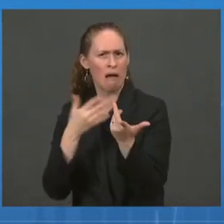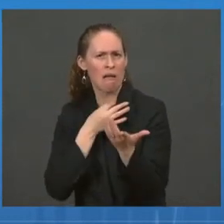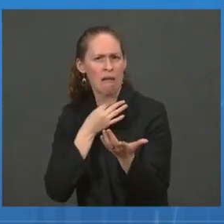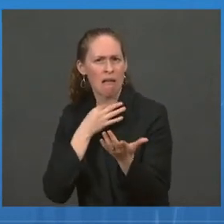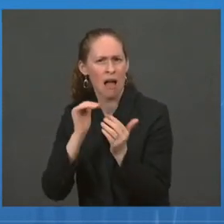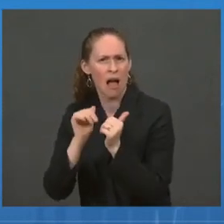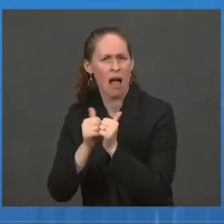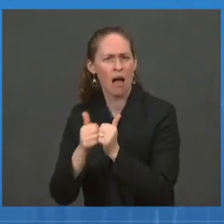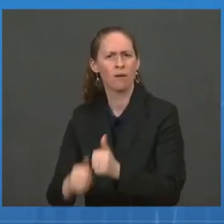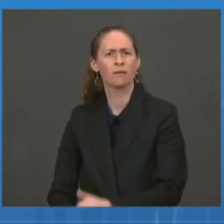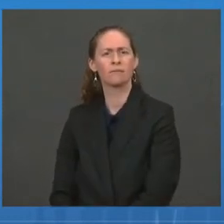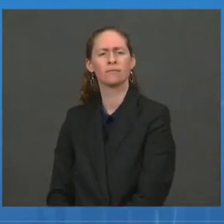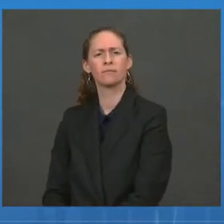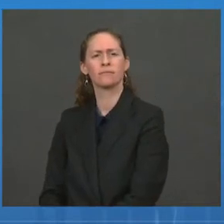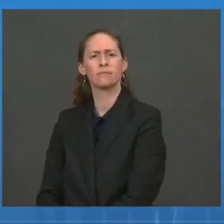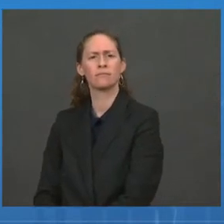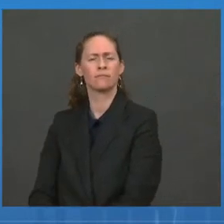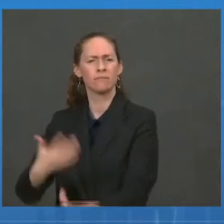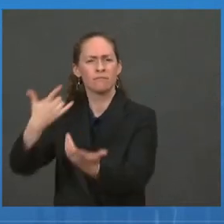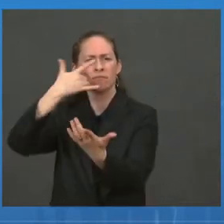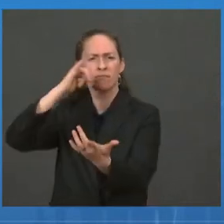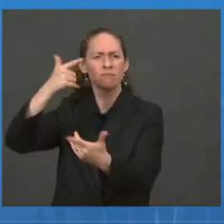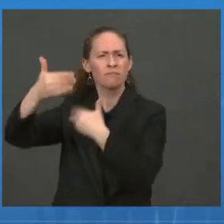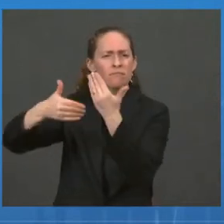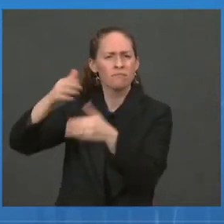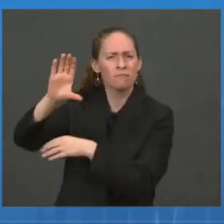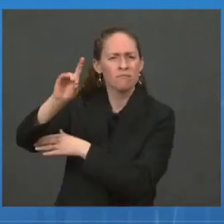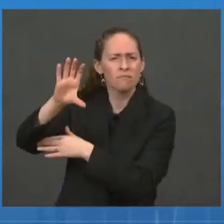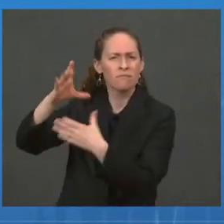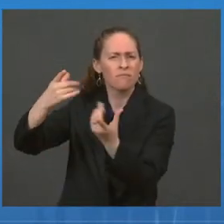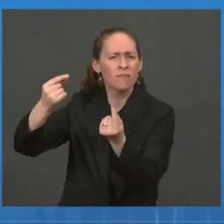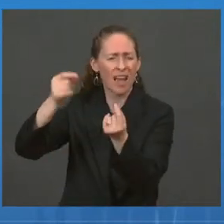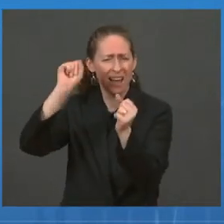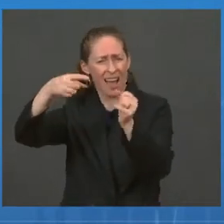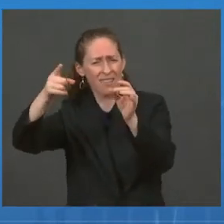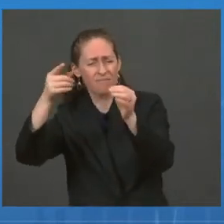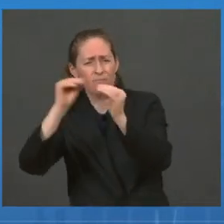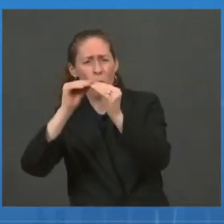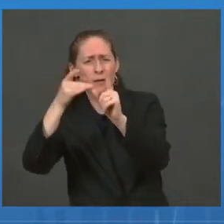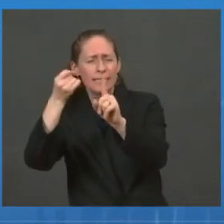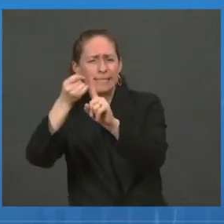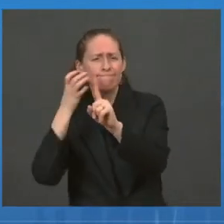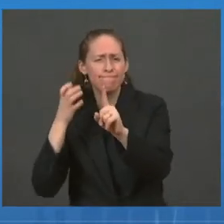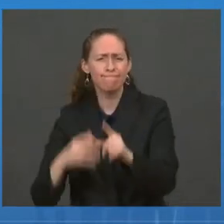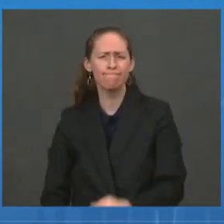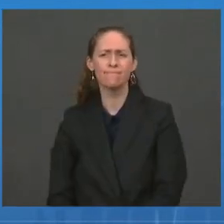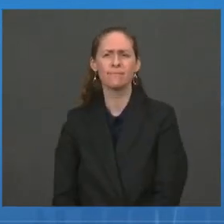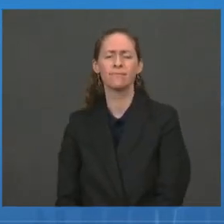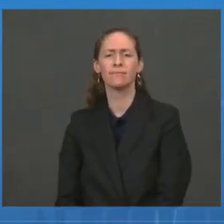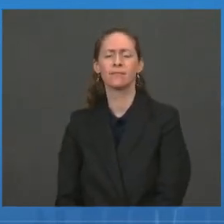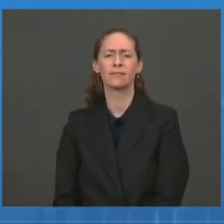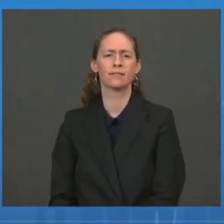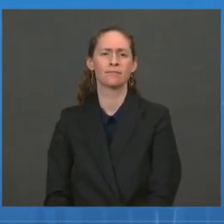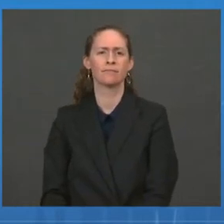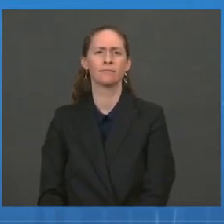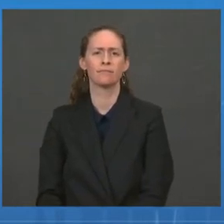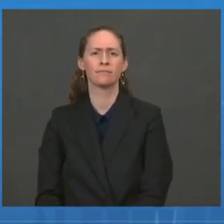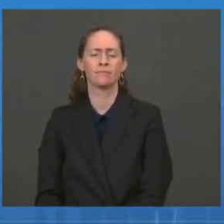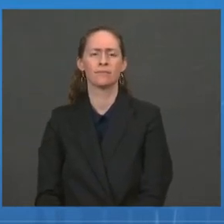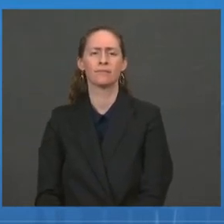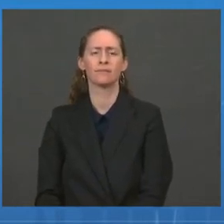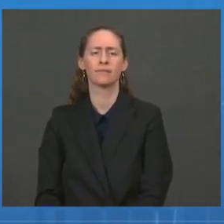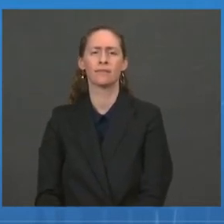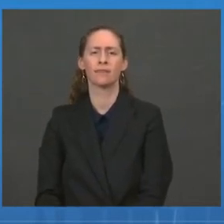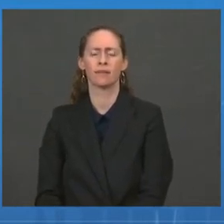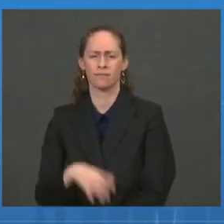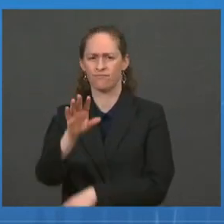yeah maybe i'll start checking in and say we have a really robust surveillance system right now certainly this has been detected in other countries but